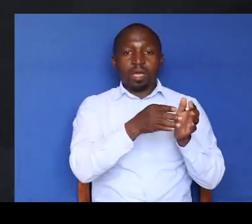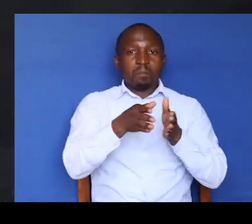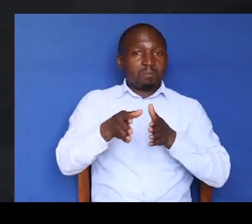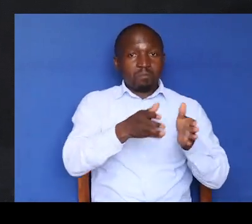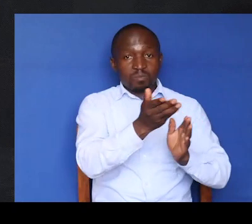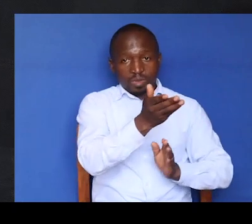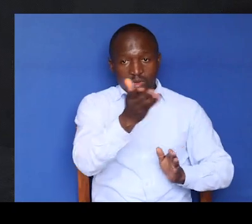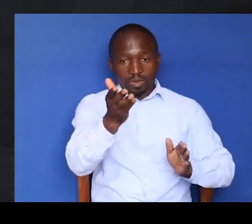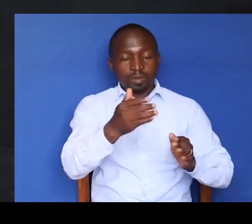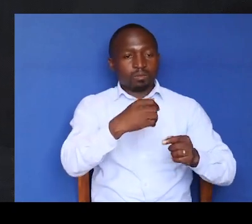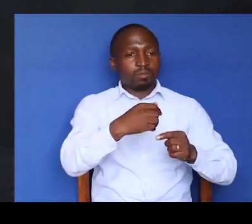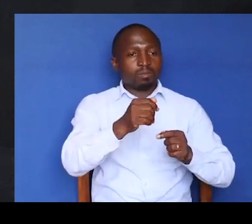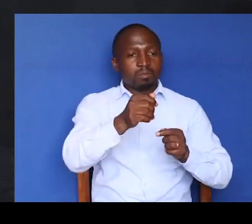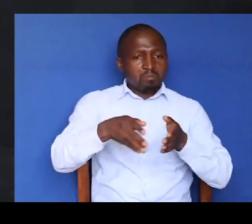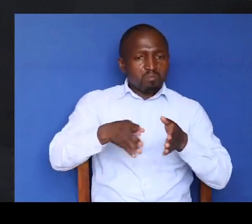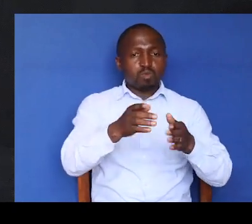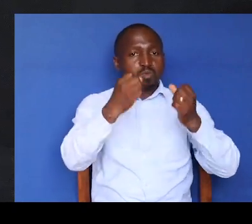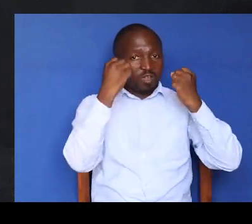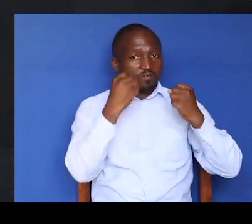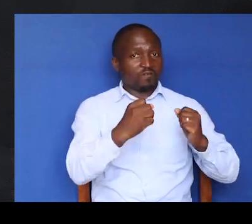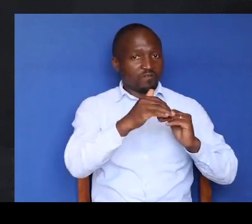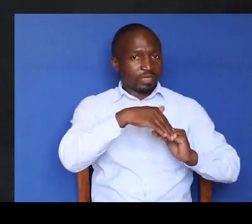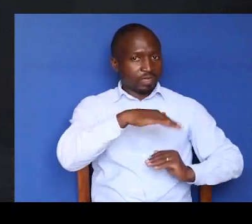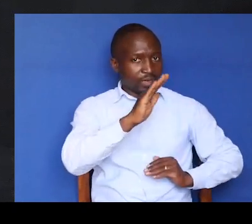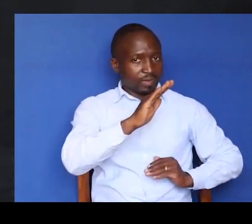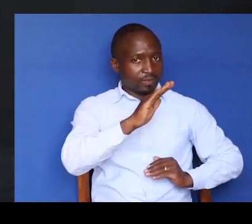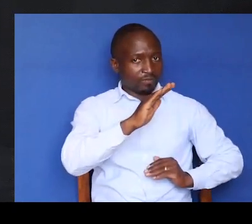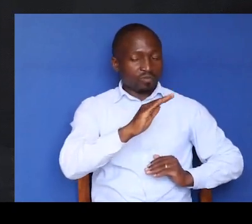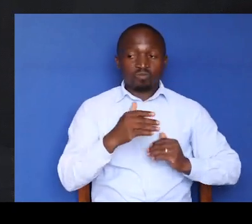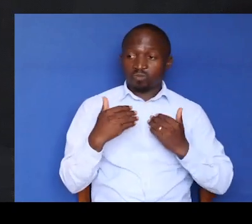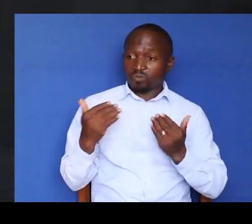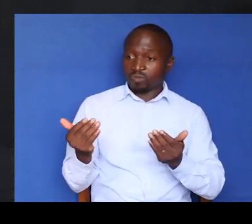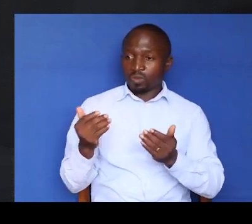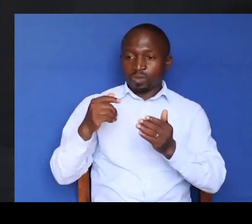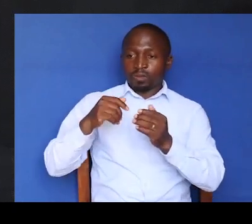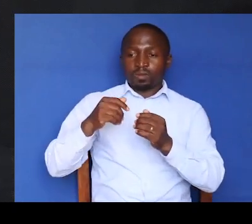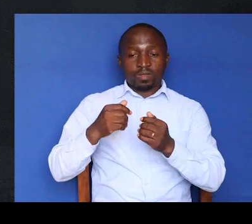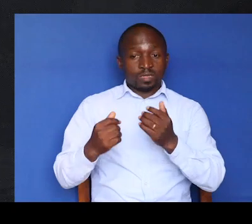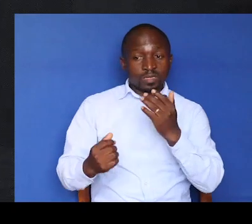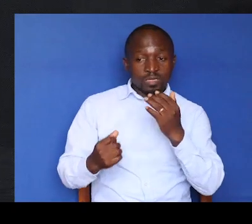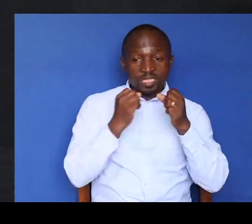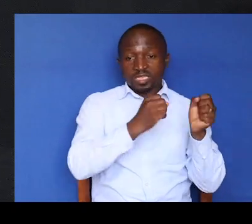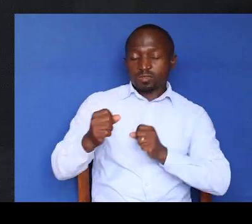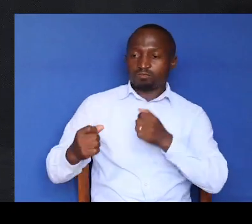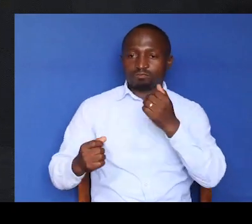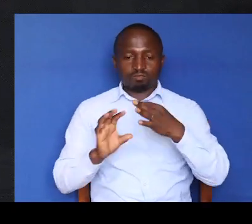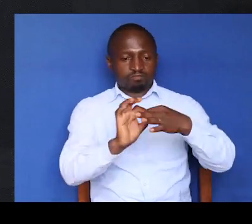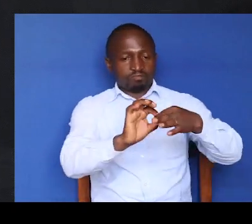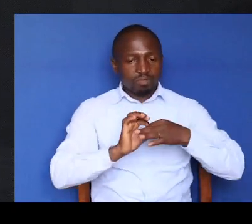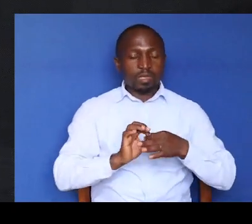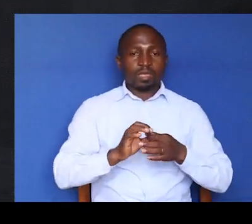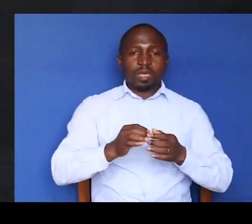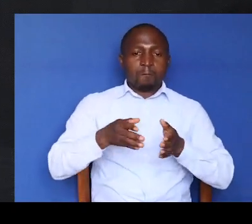another system of powerful river. The fluvial phenomena used to involve two rivers. The powerful